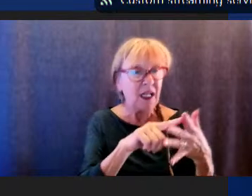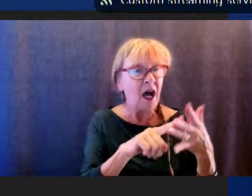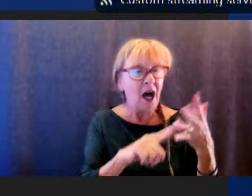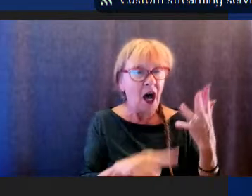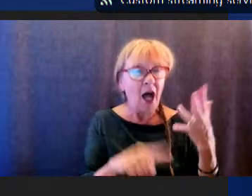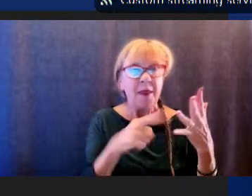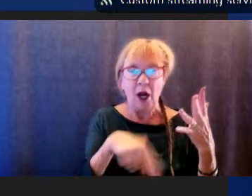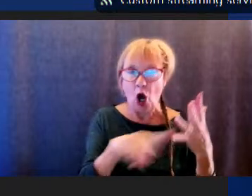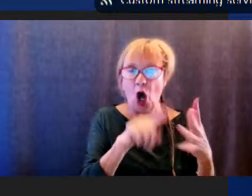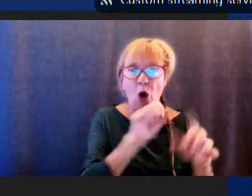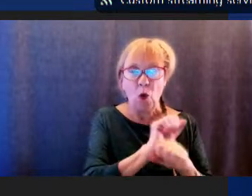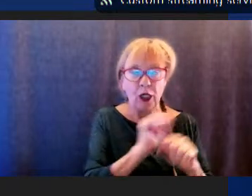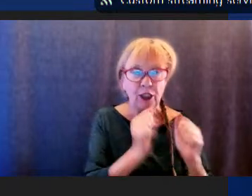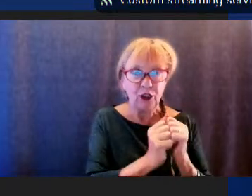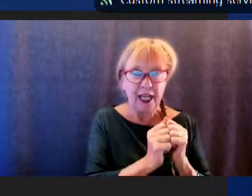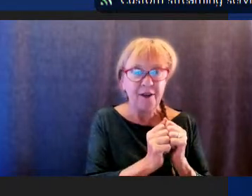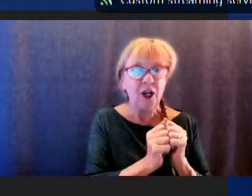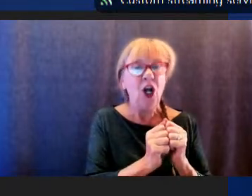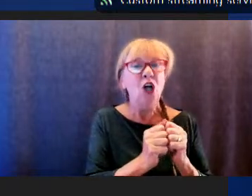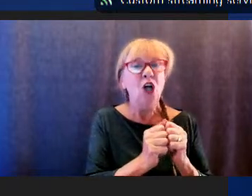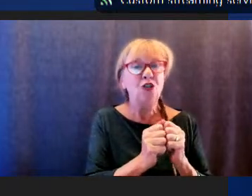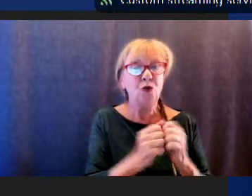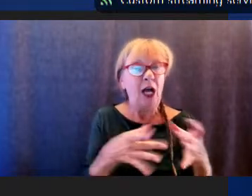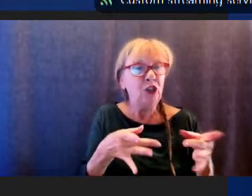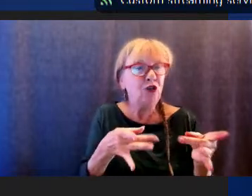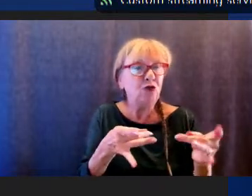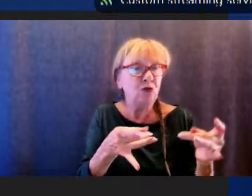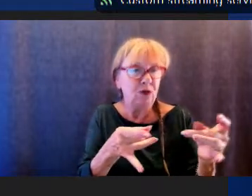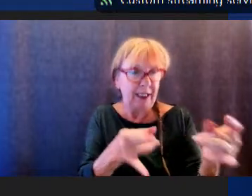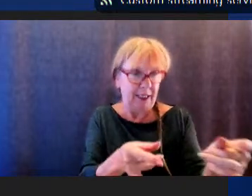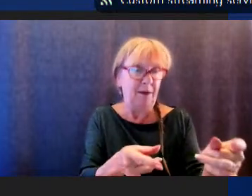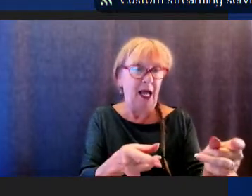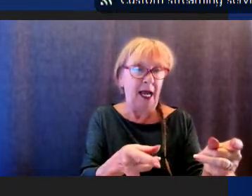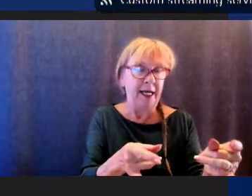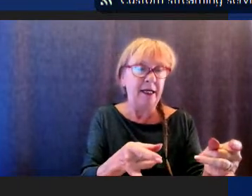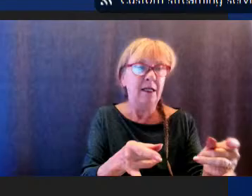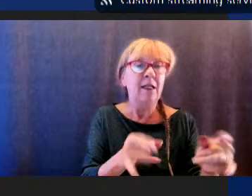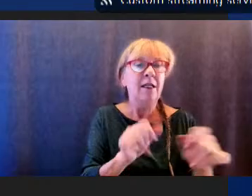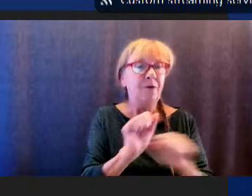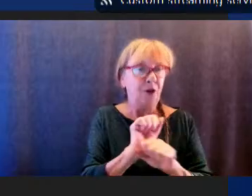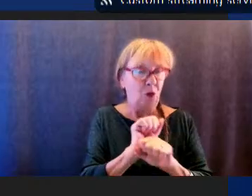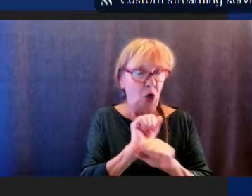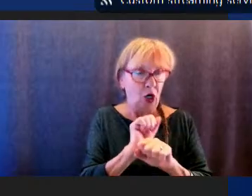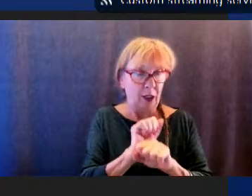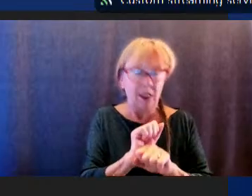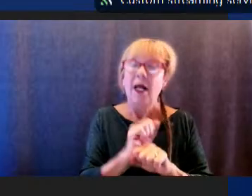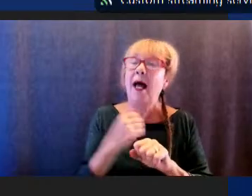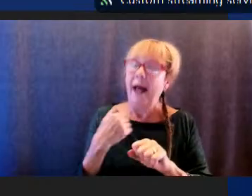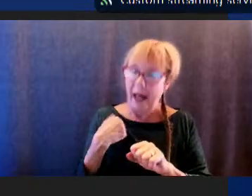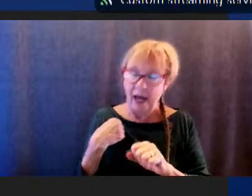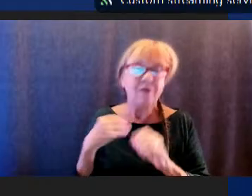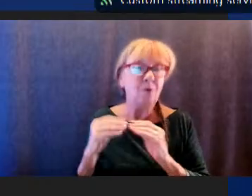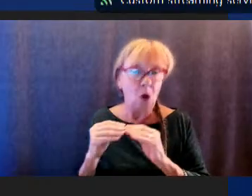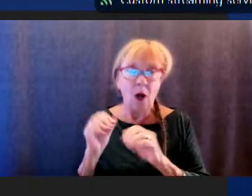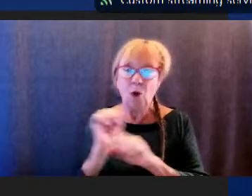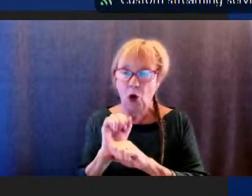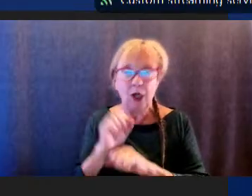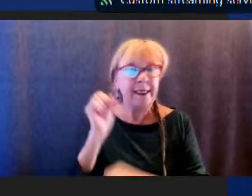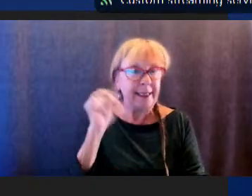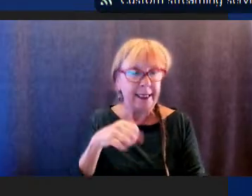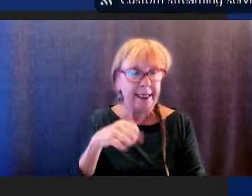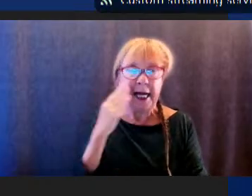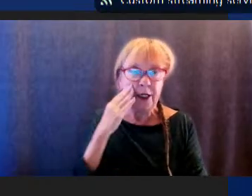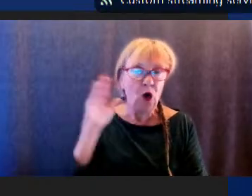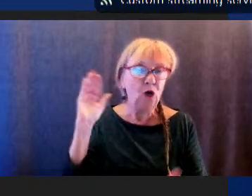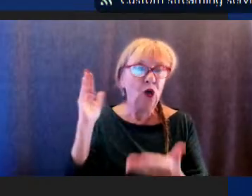cut down on necessary processes and streamline efforts. We have more work to do, I know, to reduce